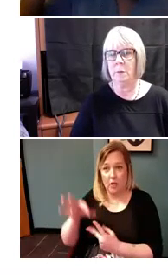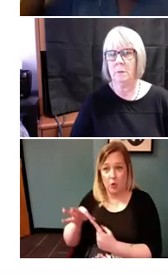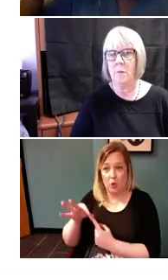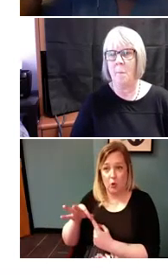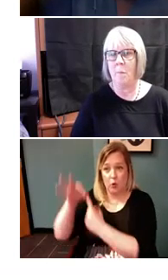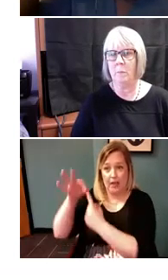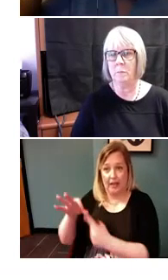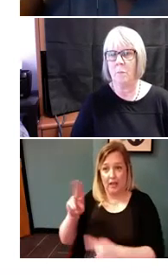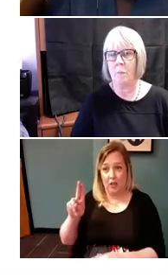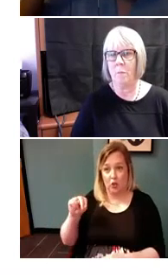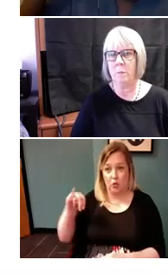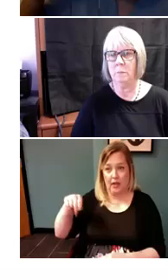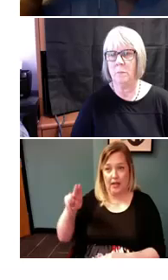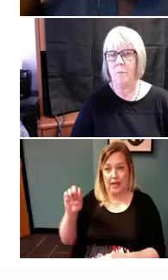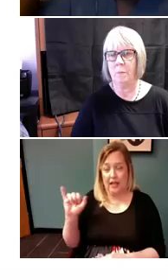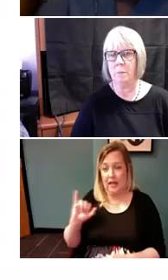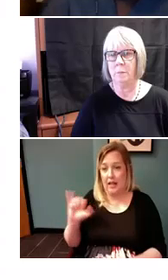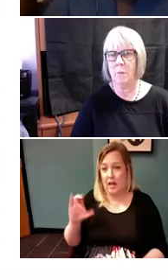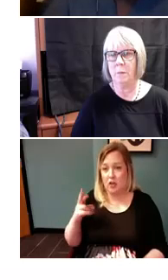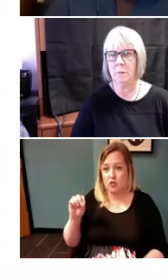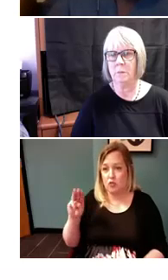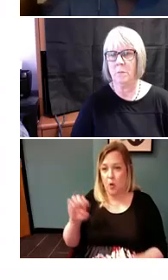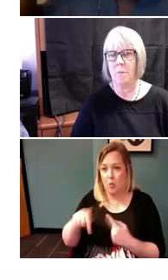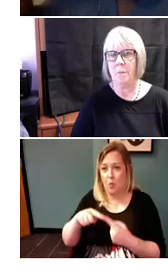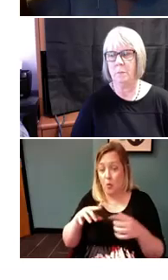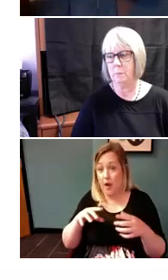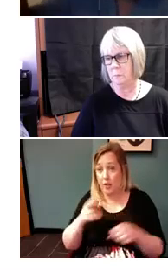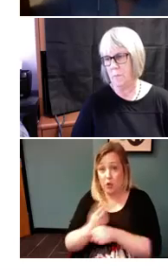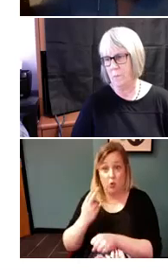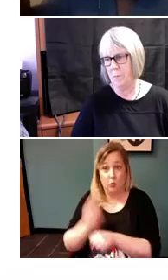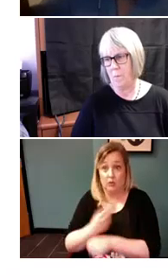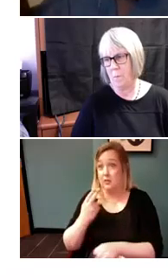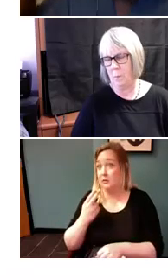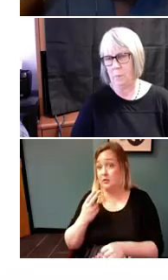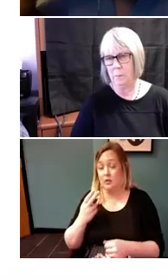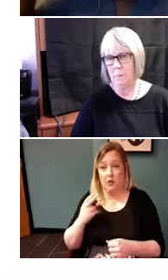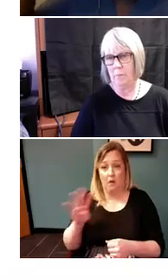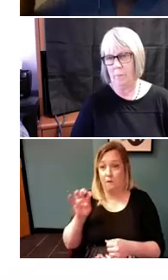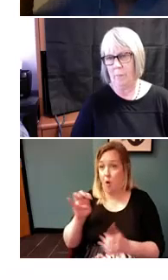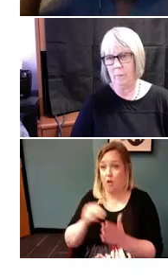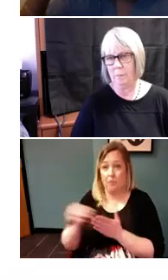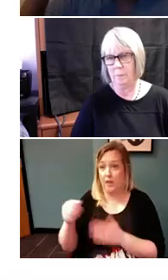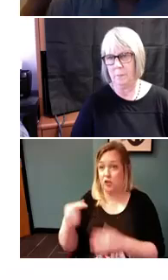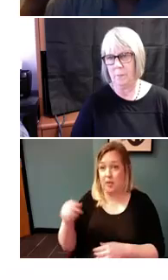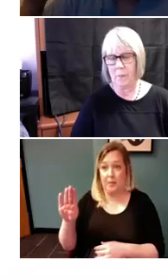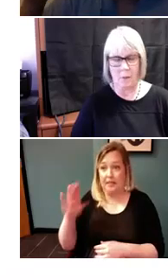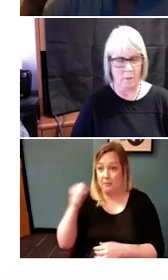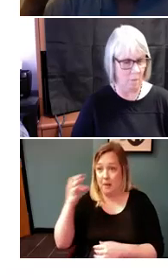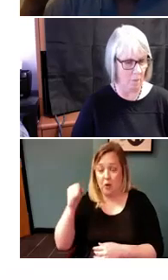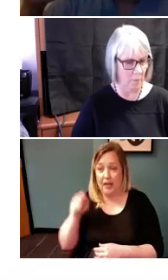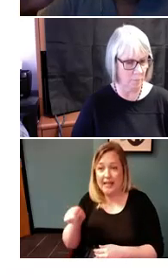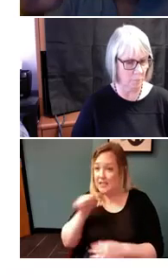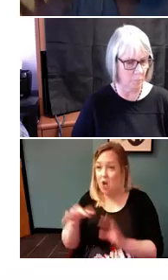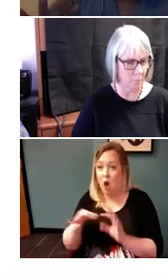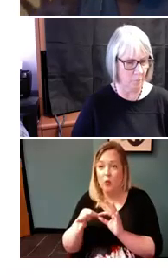when it takes up 14 gigatillion of GBs of memory, because it is not releasing the memory that it is